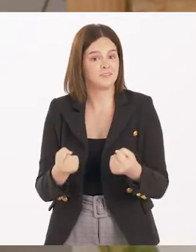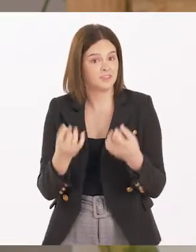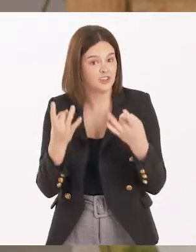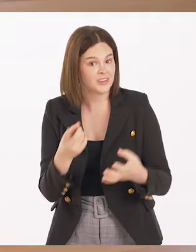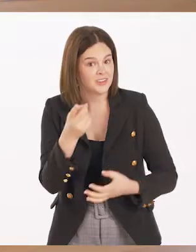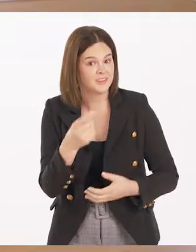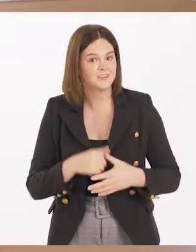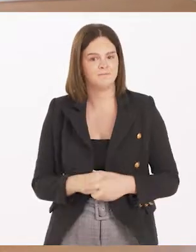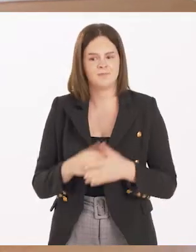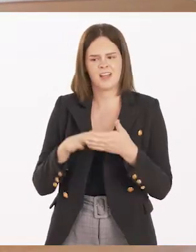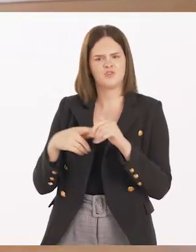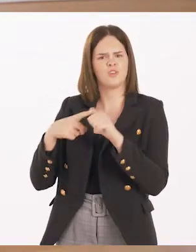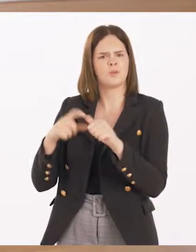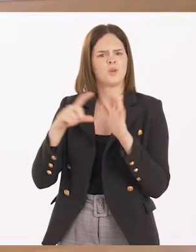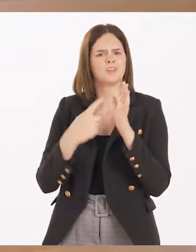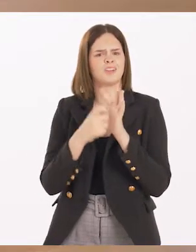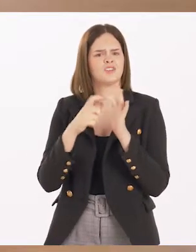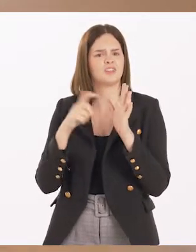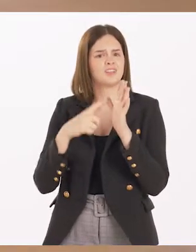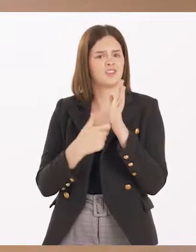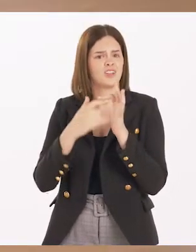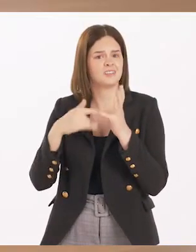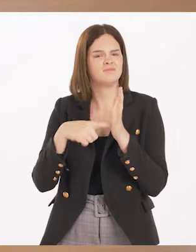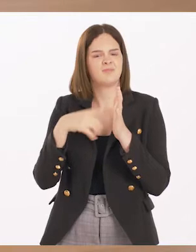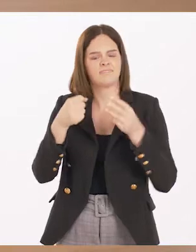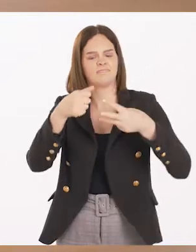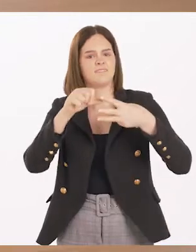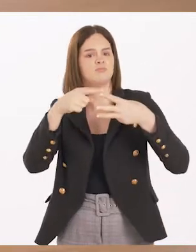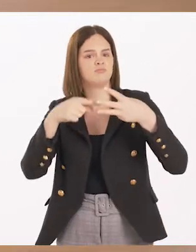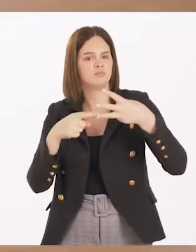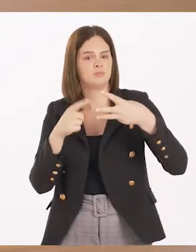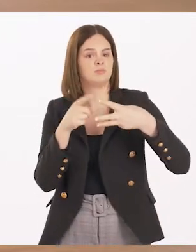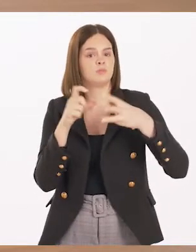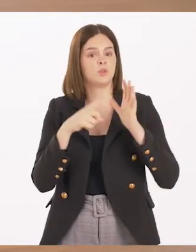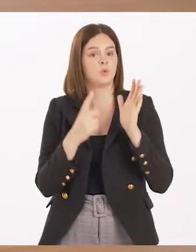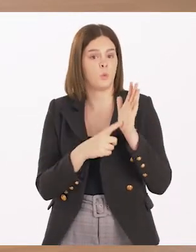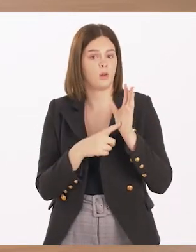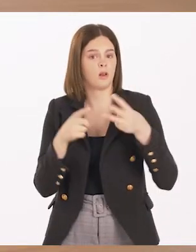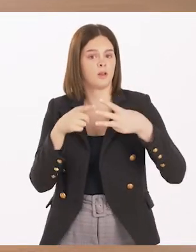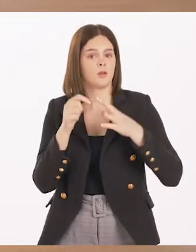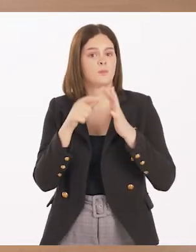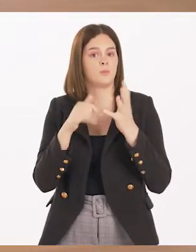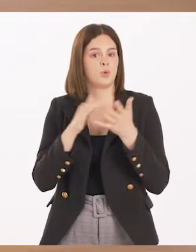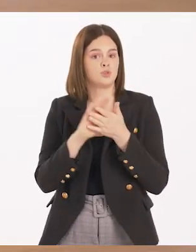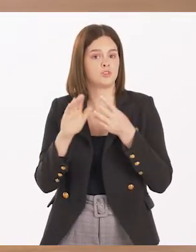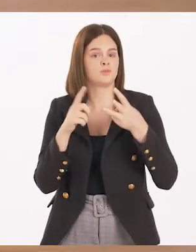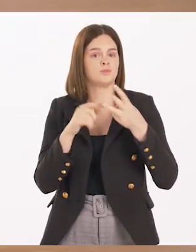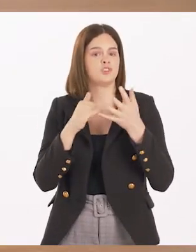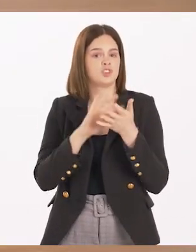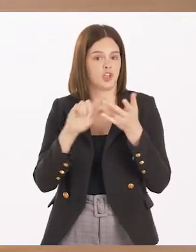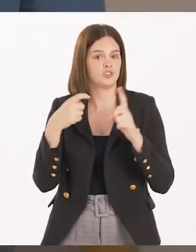to you Jess. When it comes to responding to a cardiac arrest, we can break it down into three simple steps. Call, push, shock.